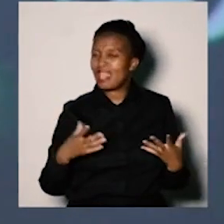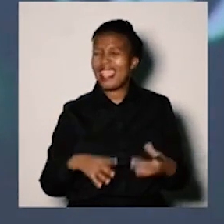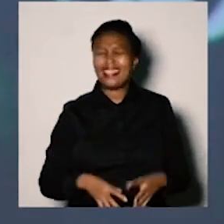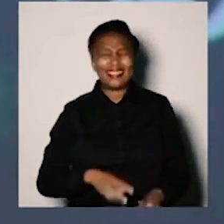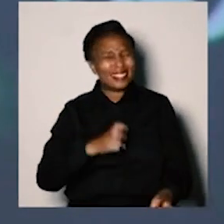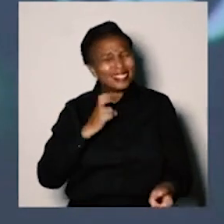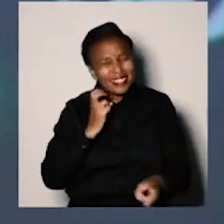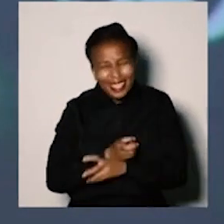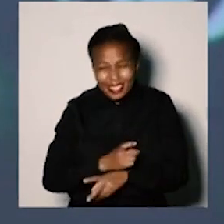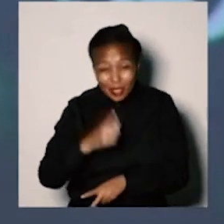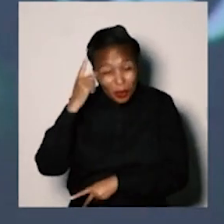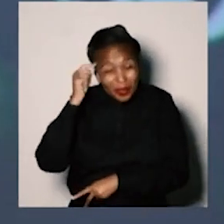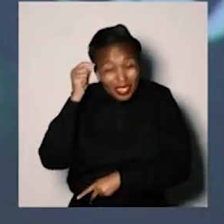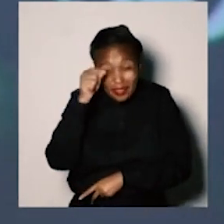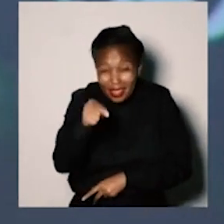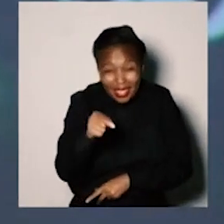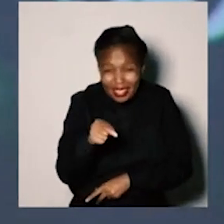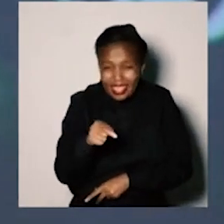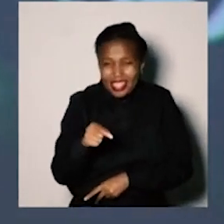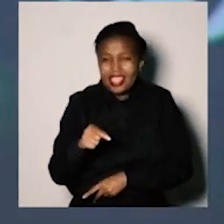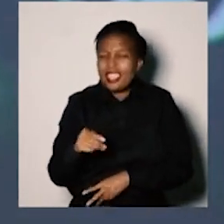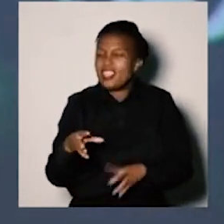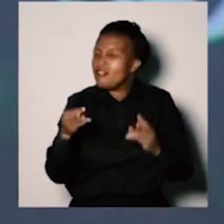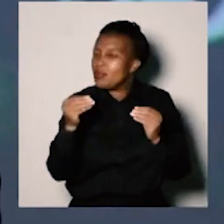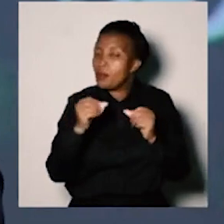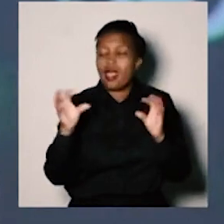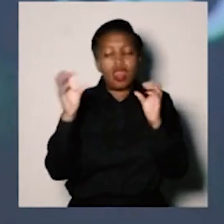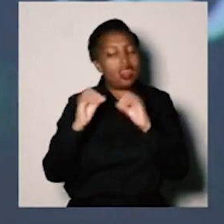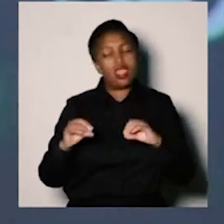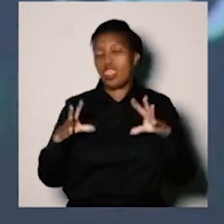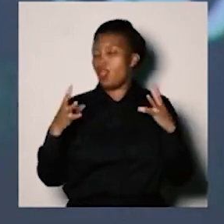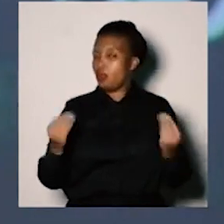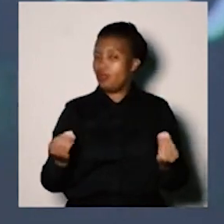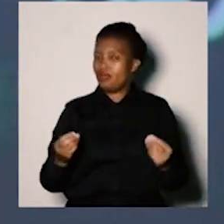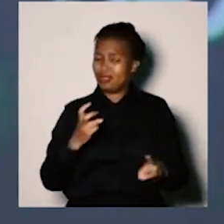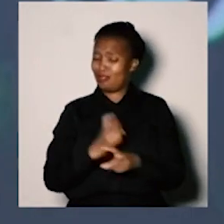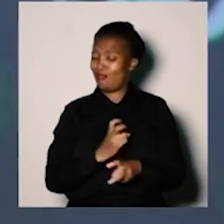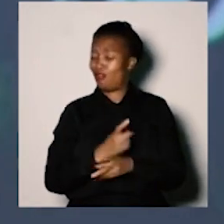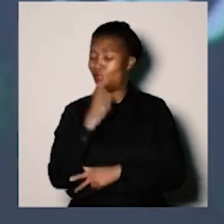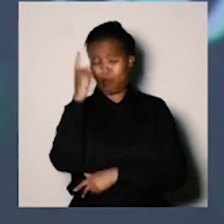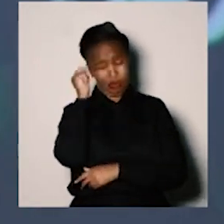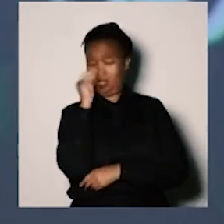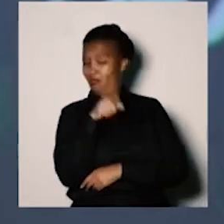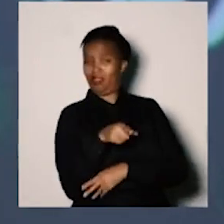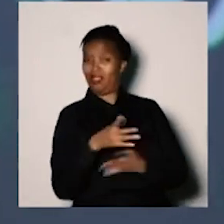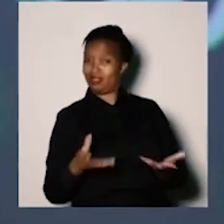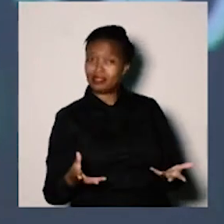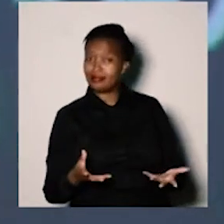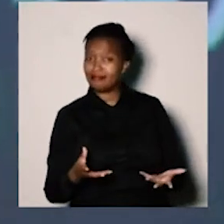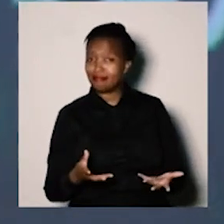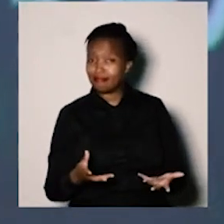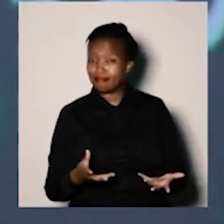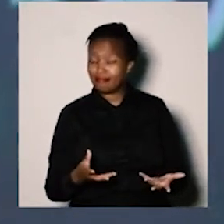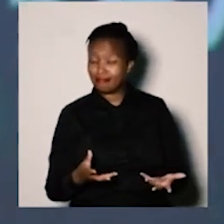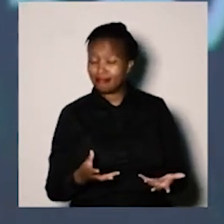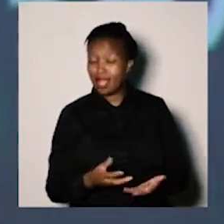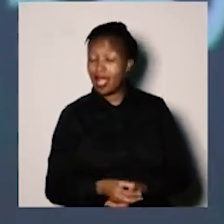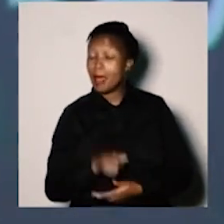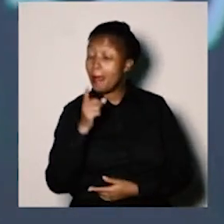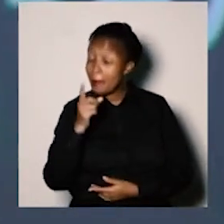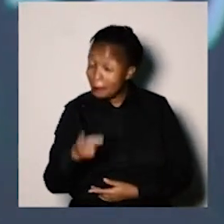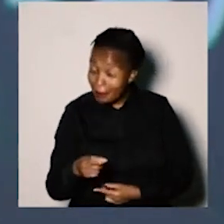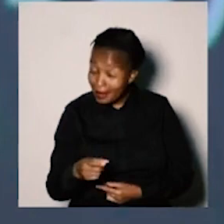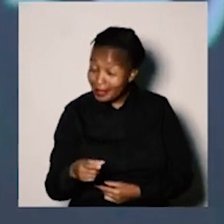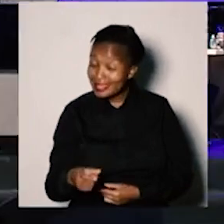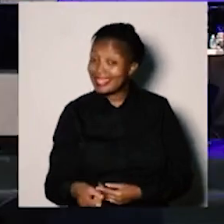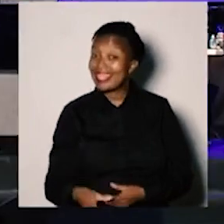had a lot of money. It's difficult to believe that. It's difficult to believe that. But they will tell